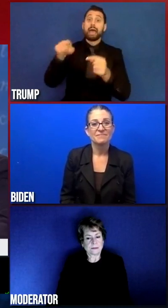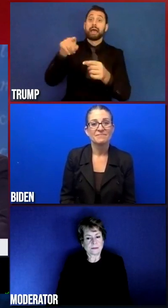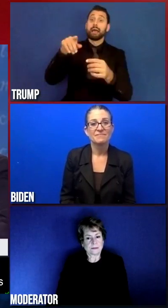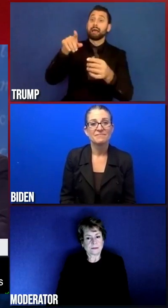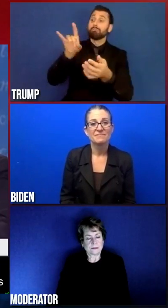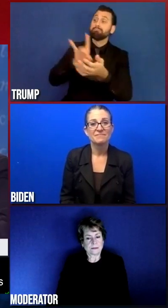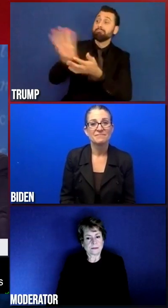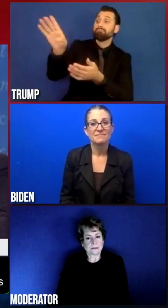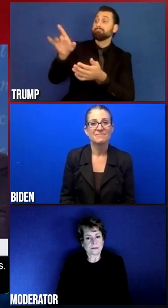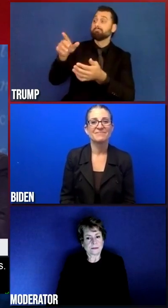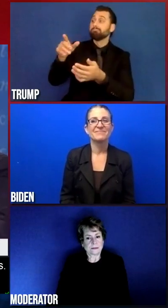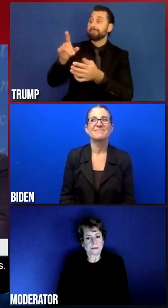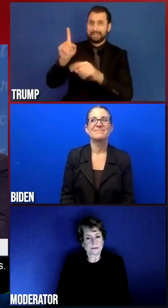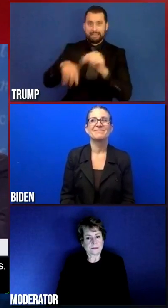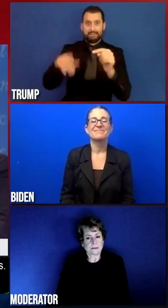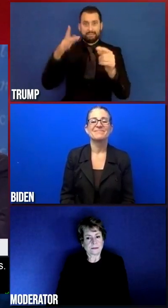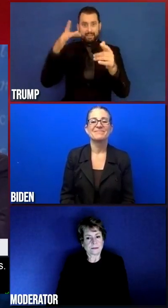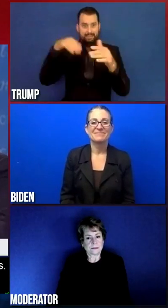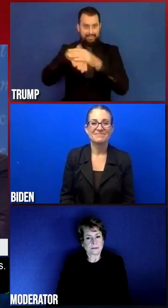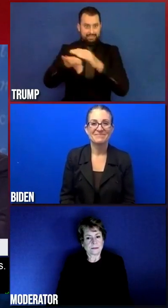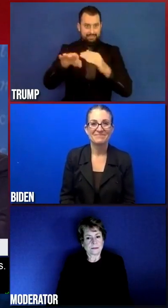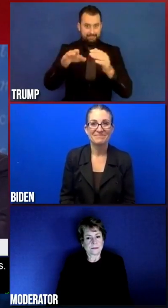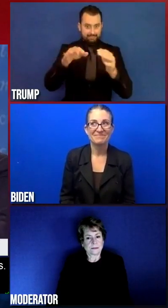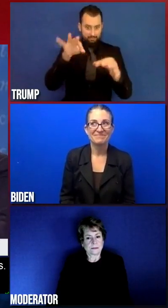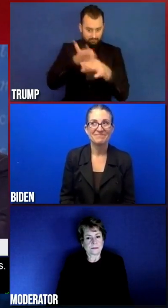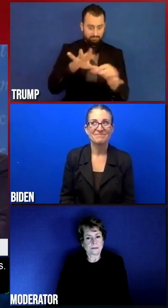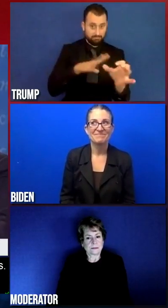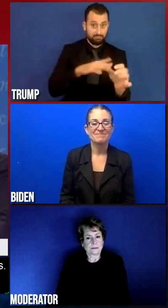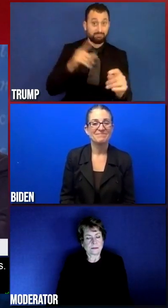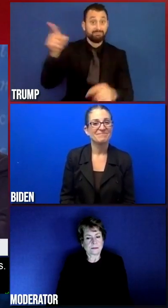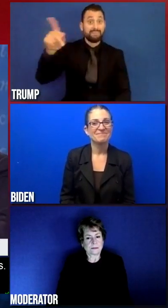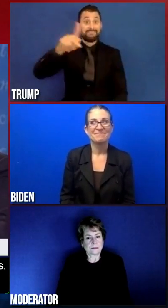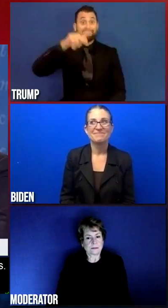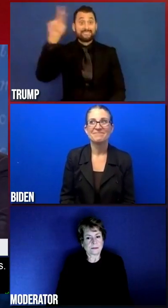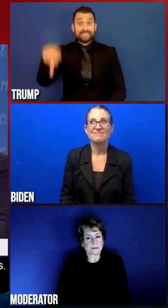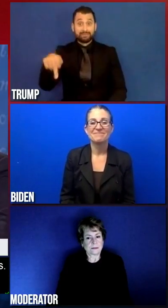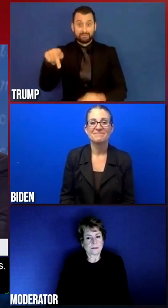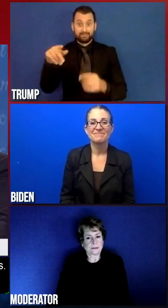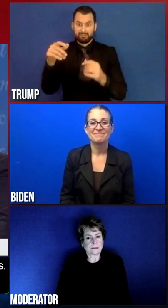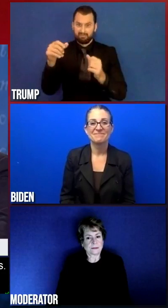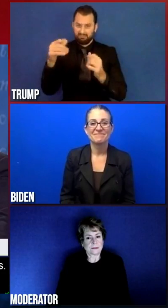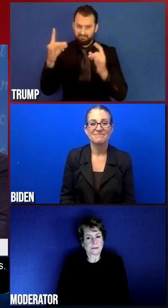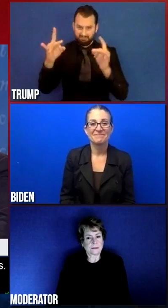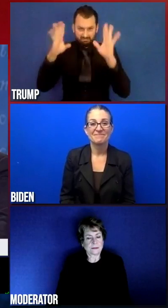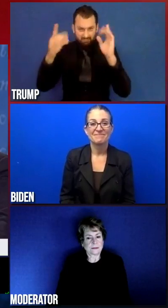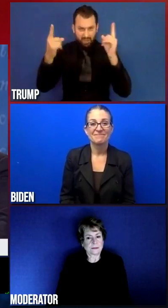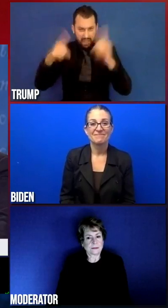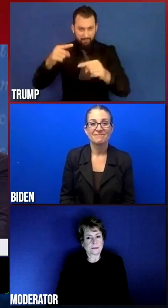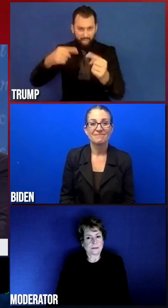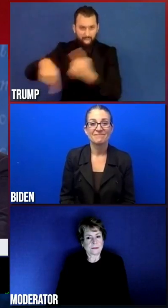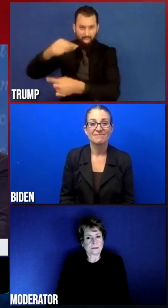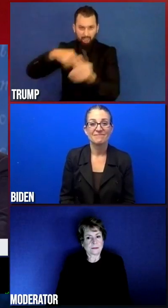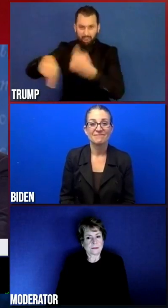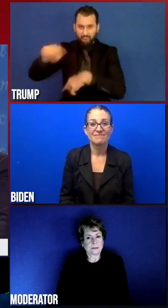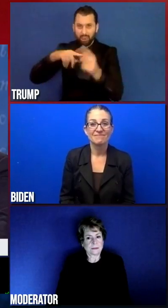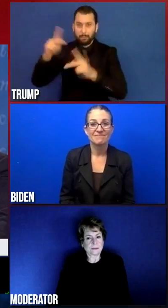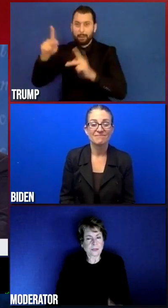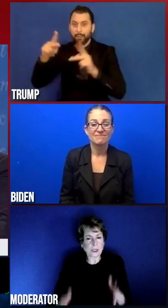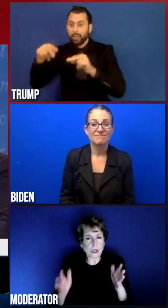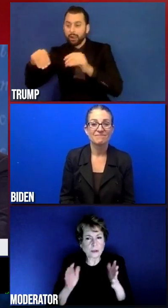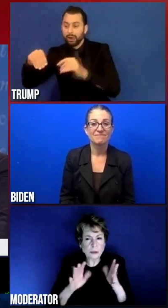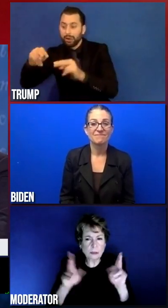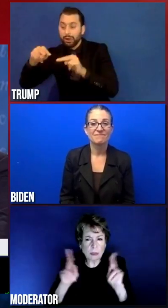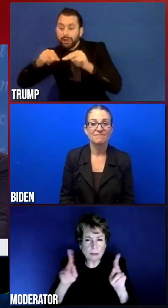urging my people. I hope it's going to be a fair election. If it's a fair election, I am 100% on board. But if I